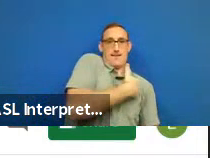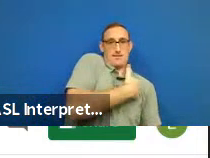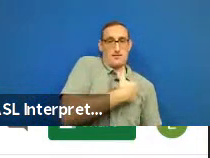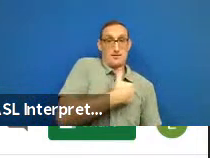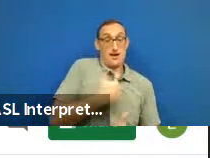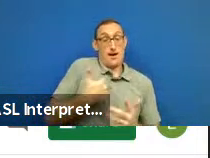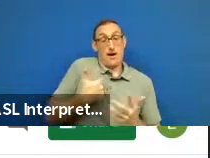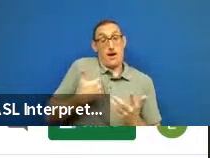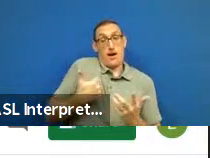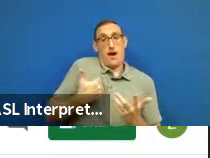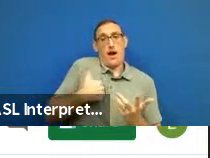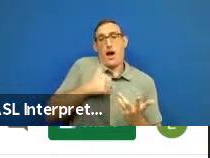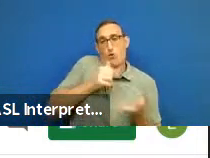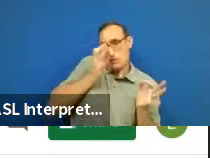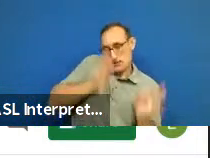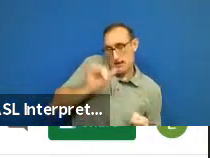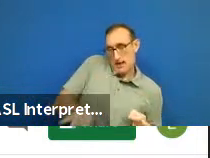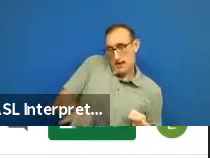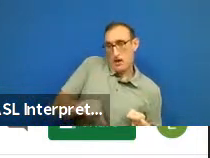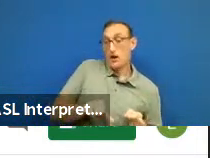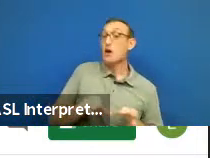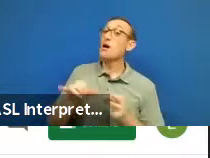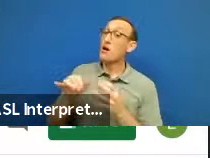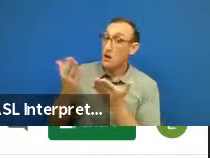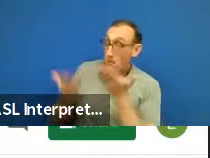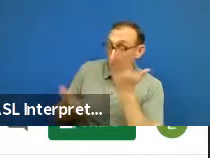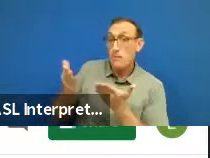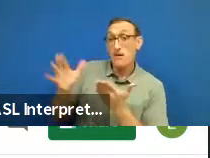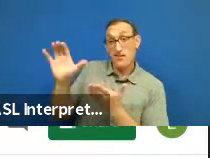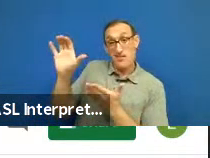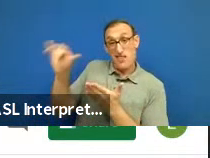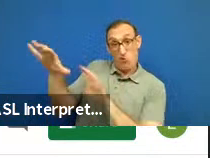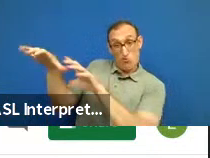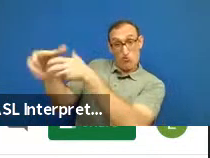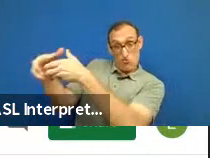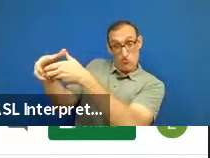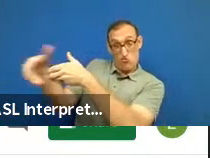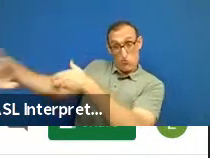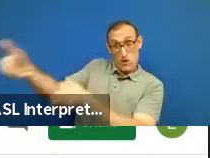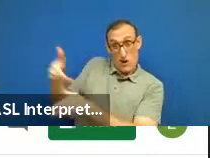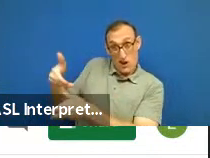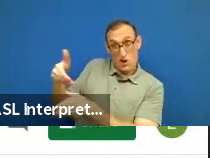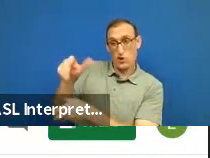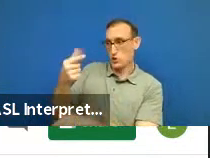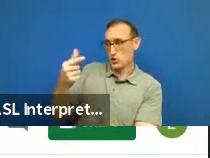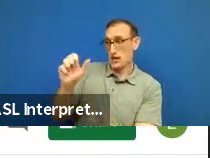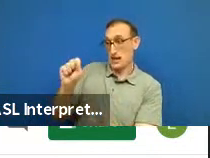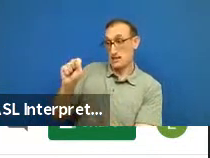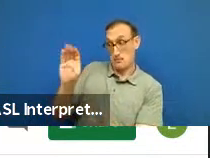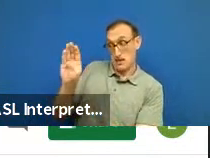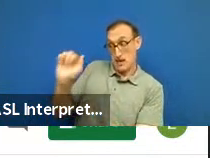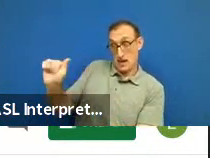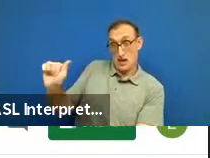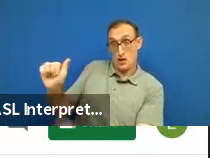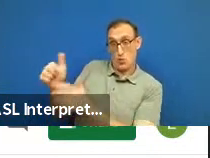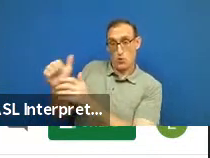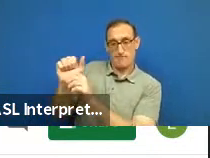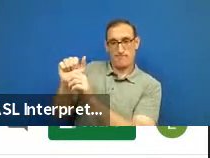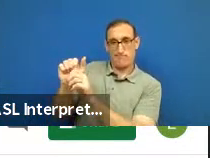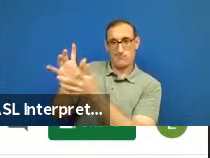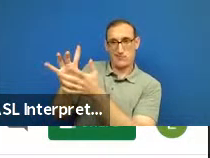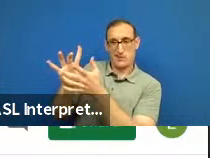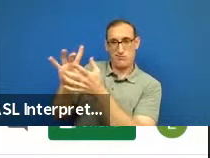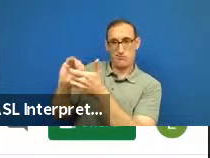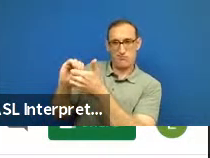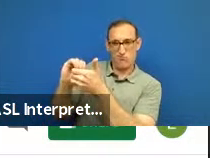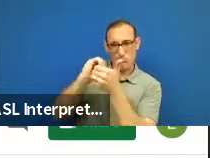So there you go. But maybe they could work with board members. And I'm always And that was an supportive. estimate.